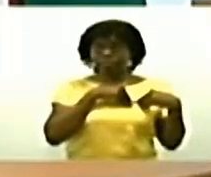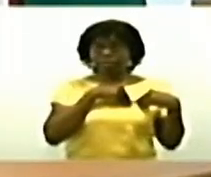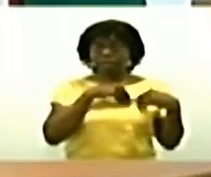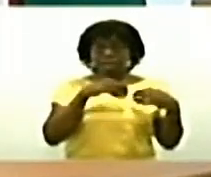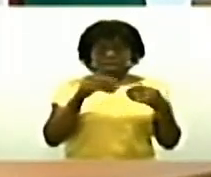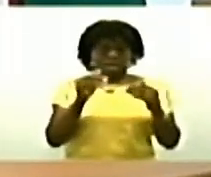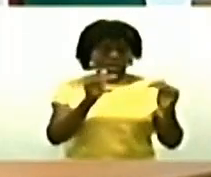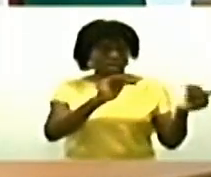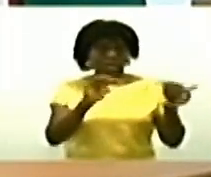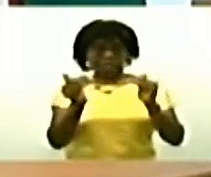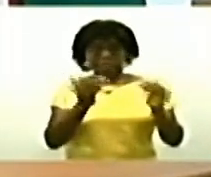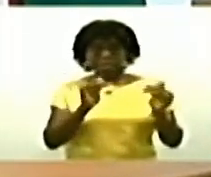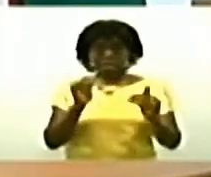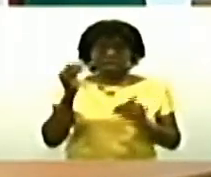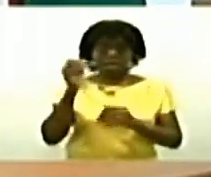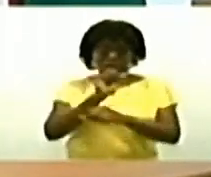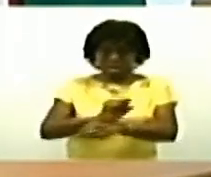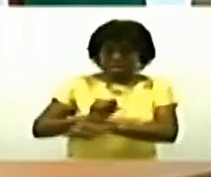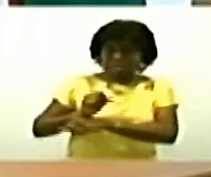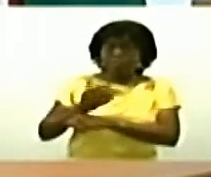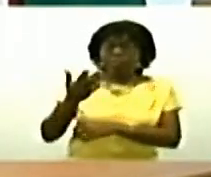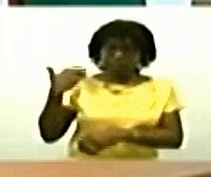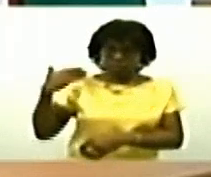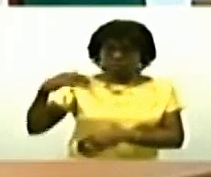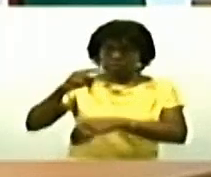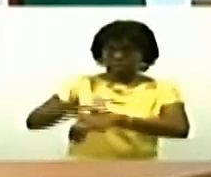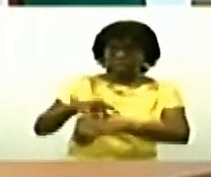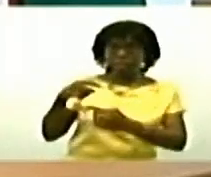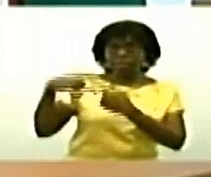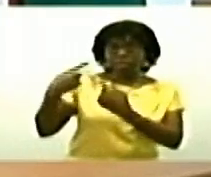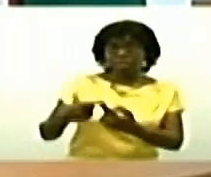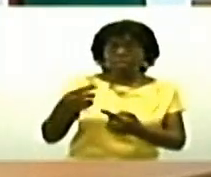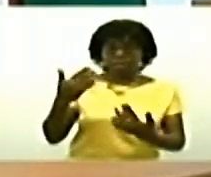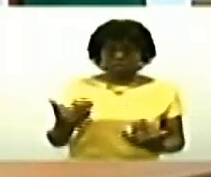Compare colonial times to now. When I grew up, there were about 2 murders.